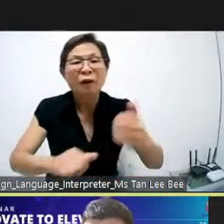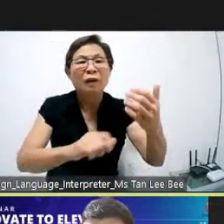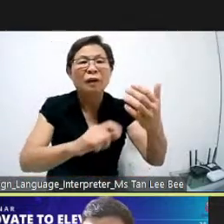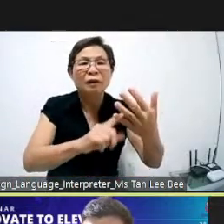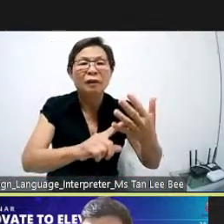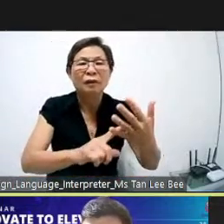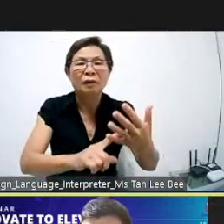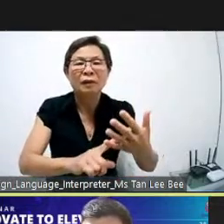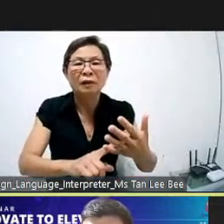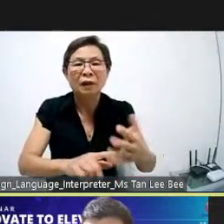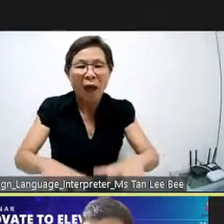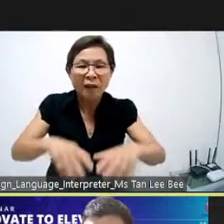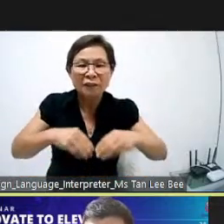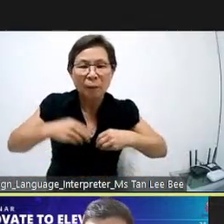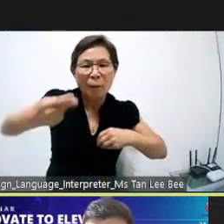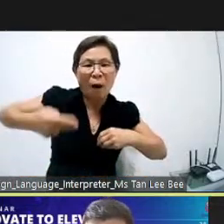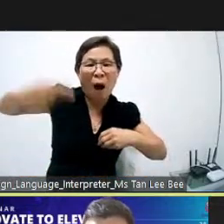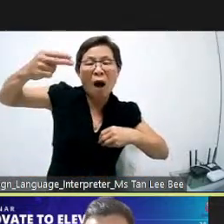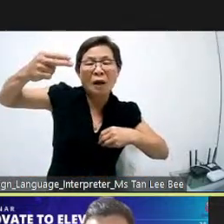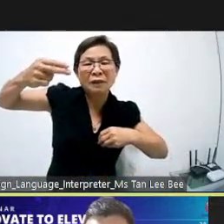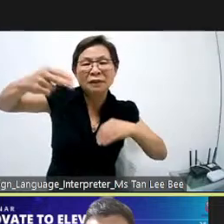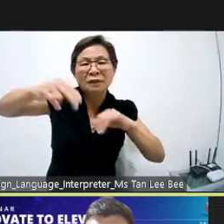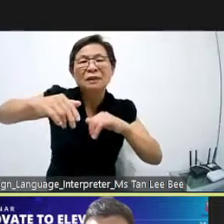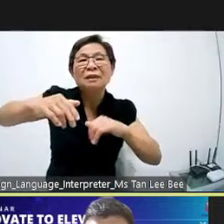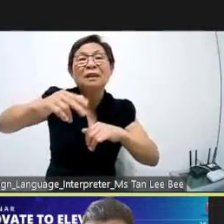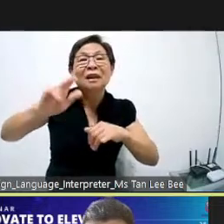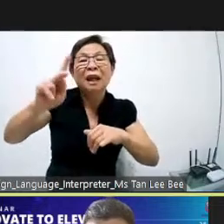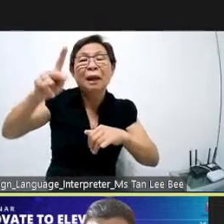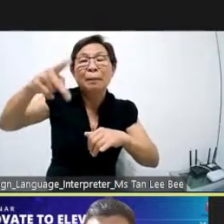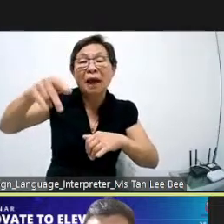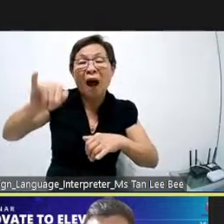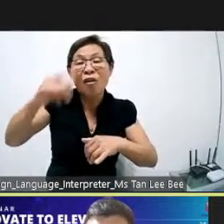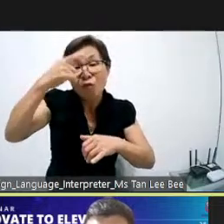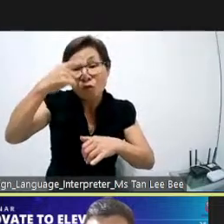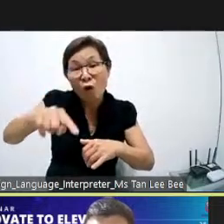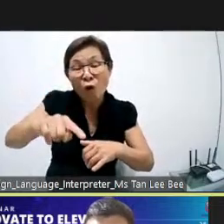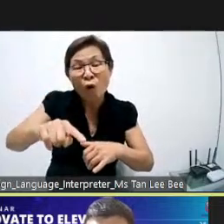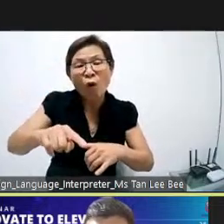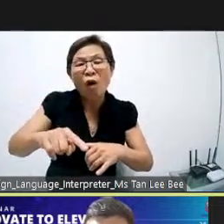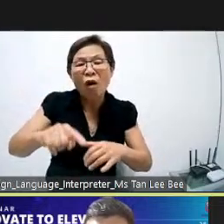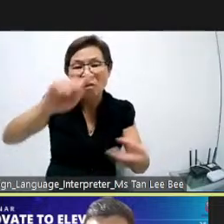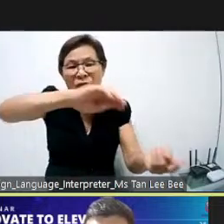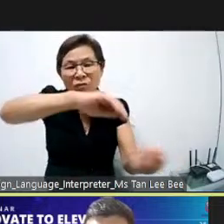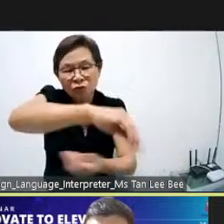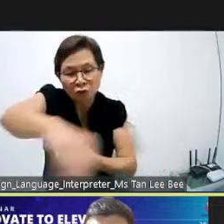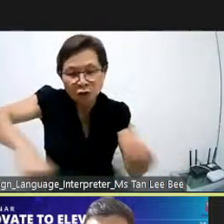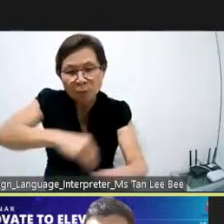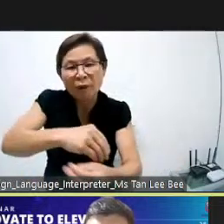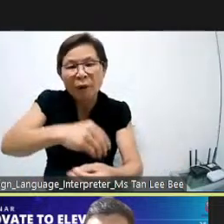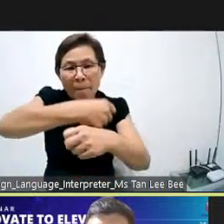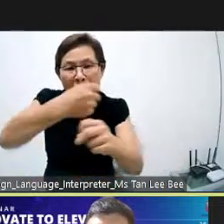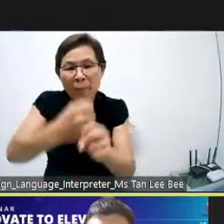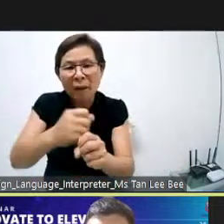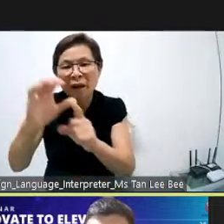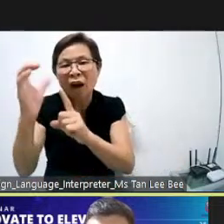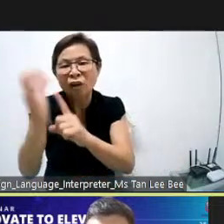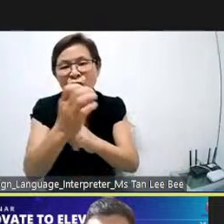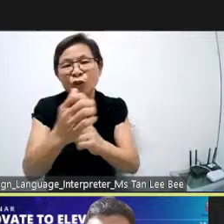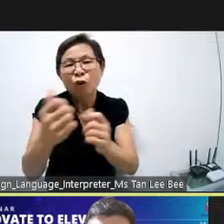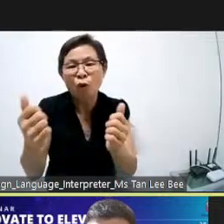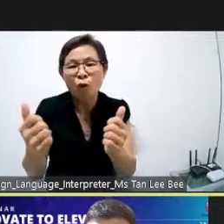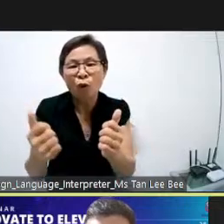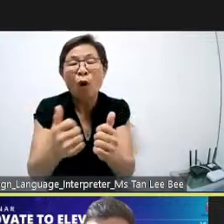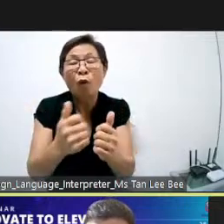adopts high standards as norms of transformation. C, creates a culture of creativity and